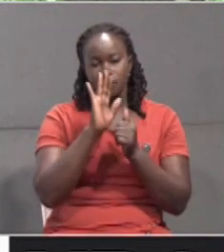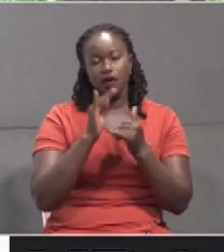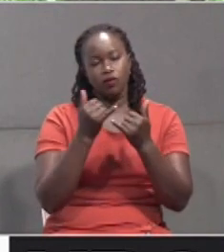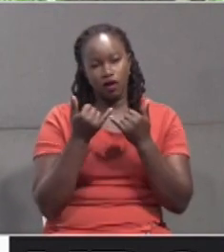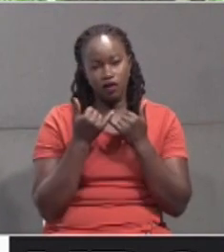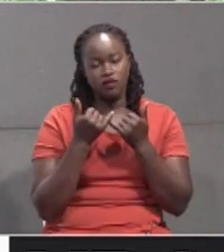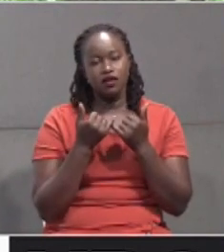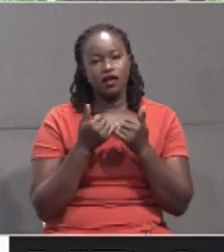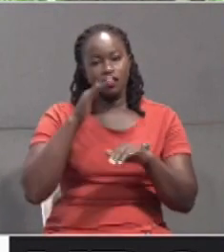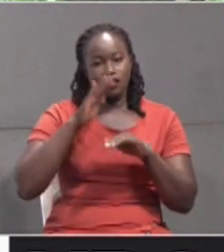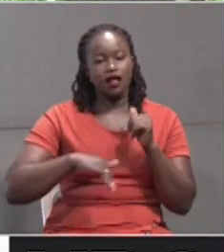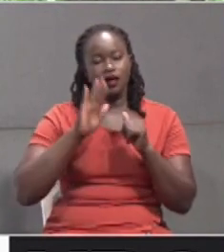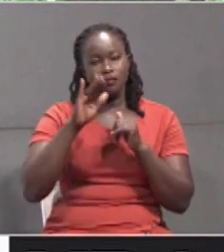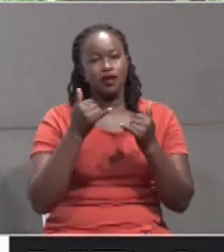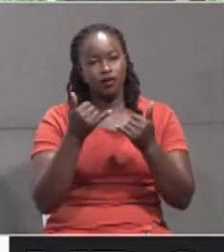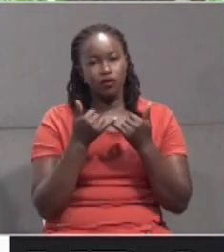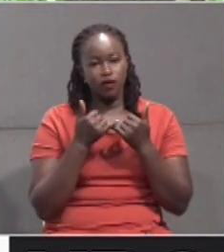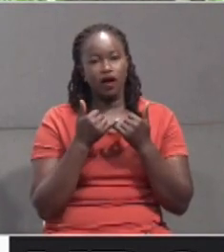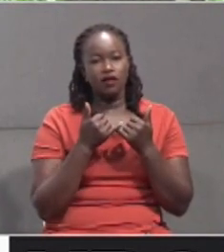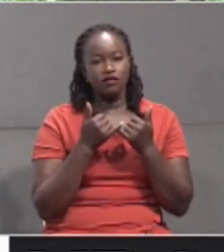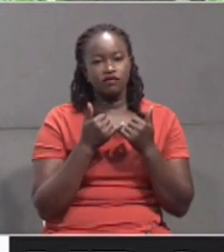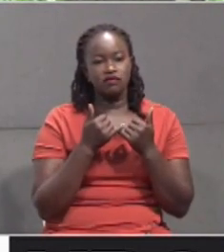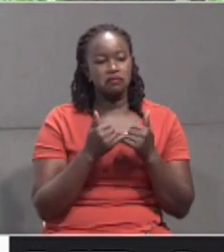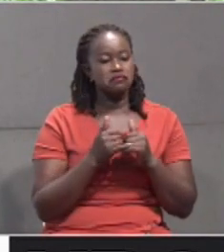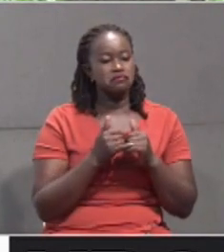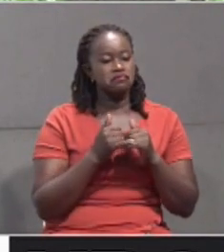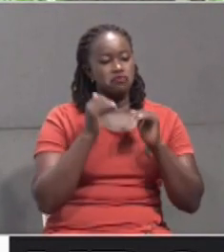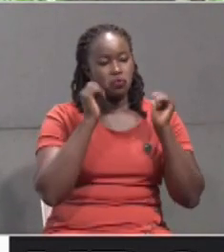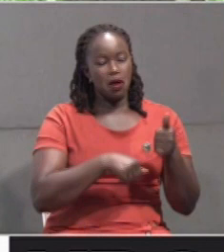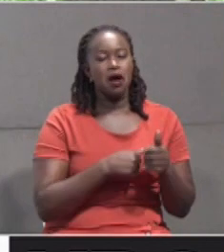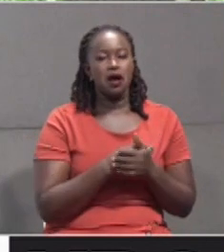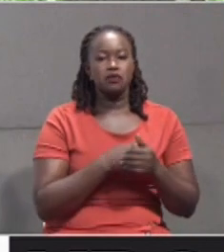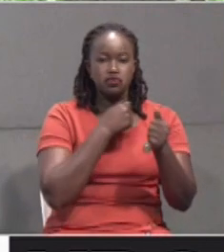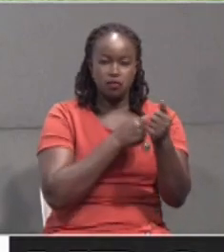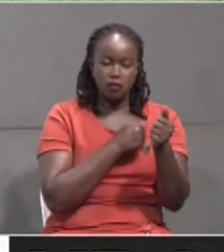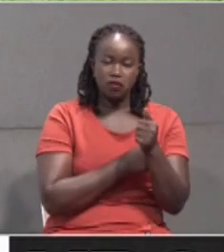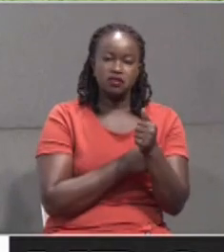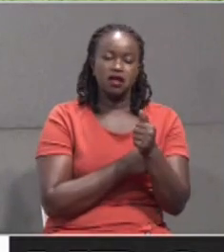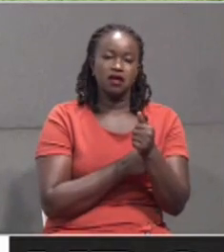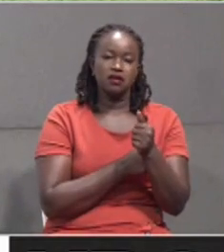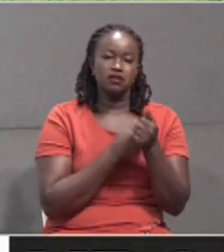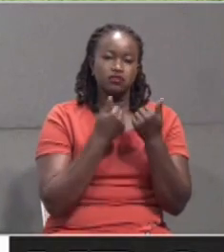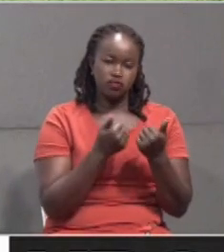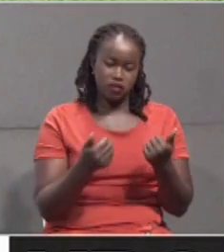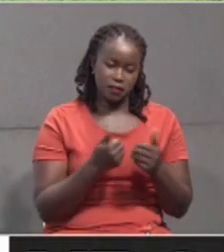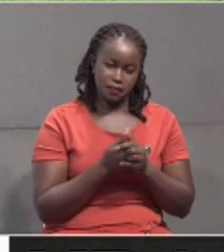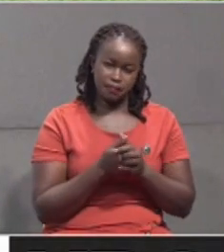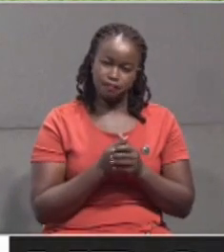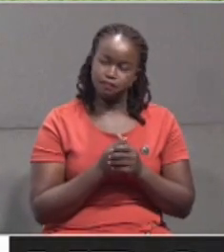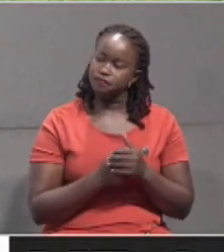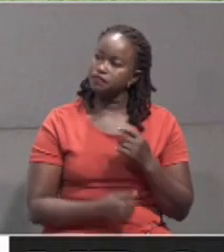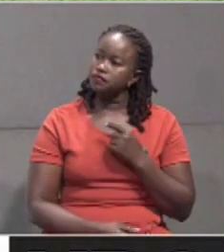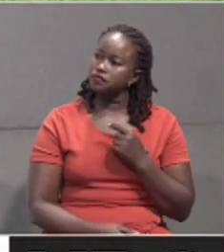of leaving their wives to sponsor their children in scholastic materials only. Anye nechundu kubaterera kugira